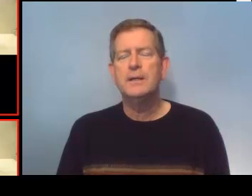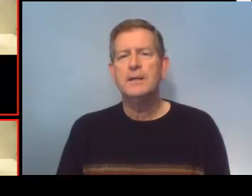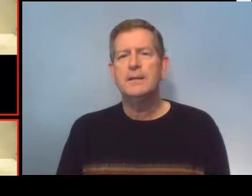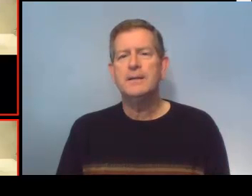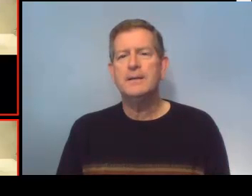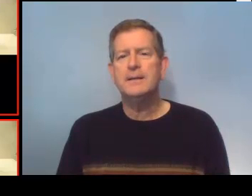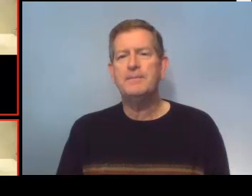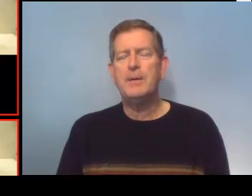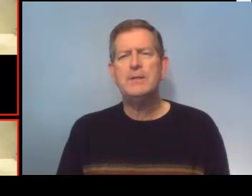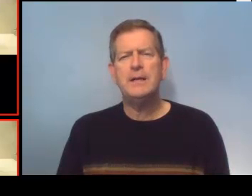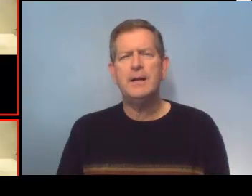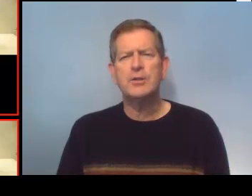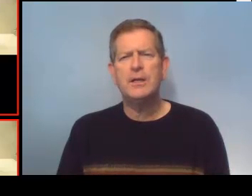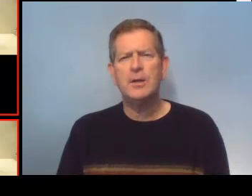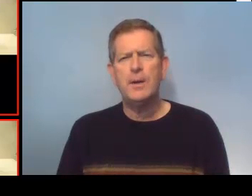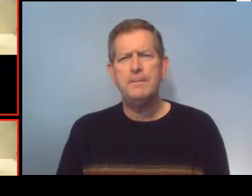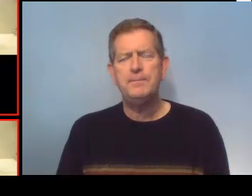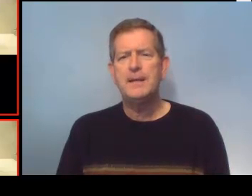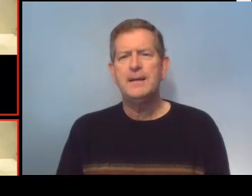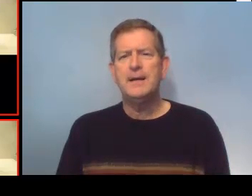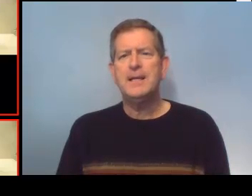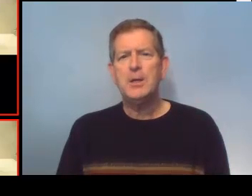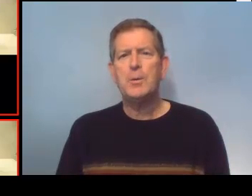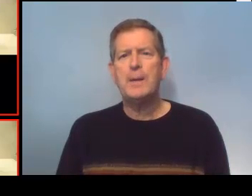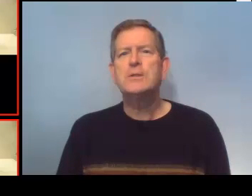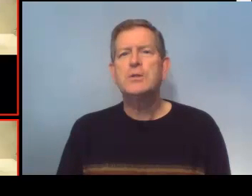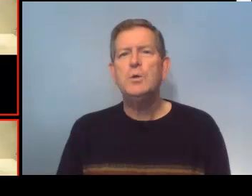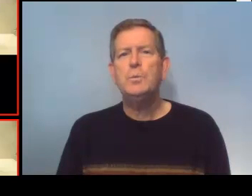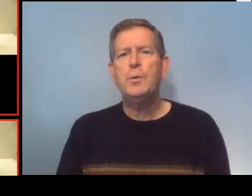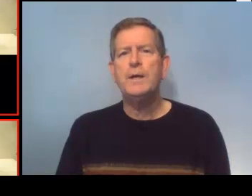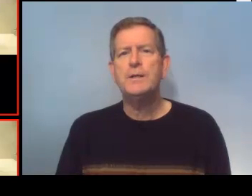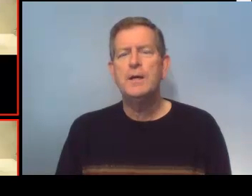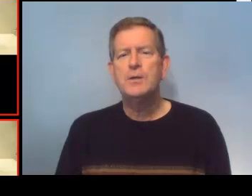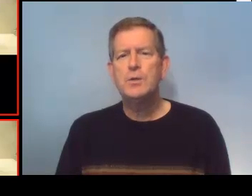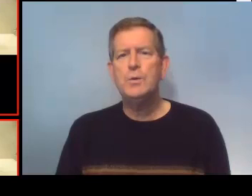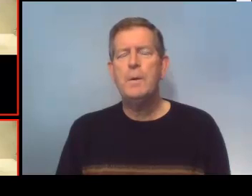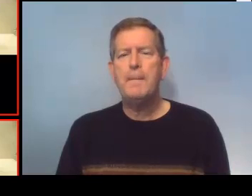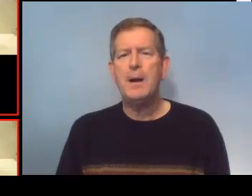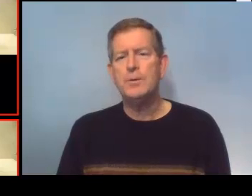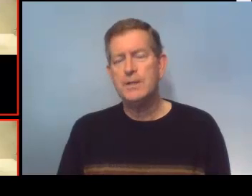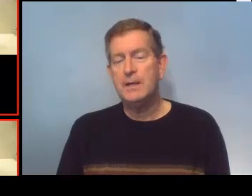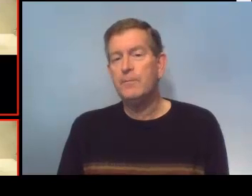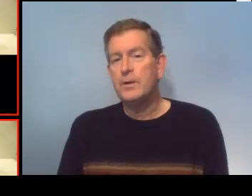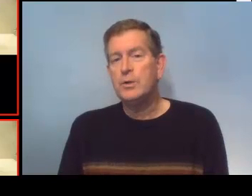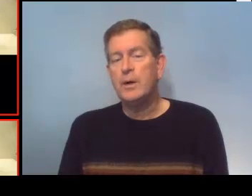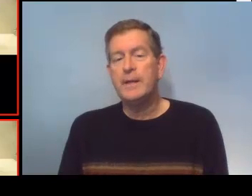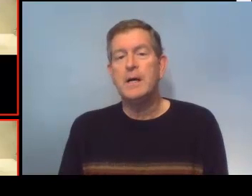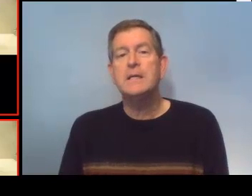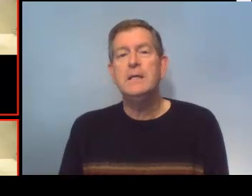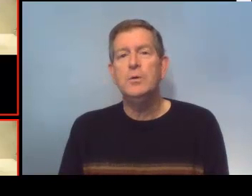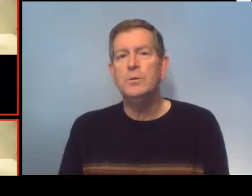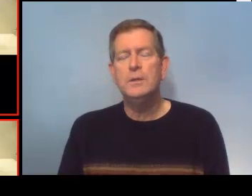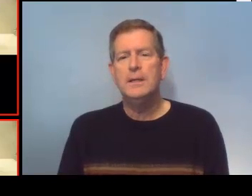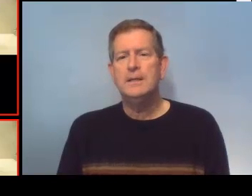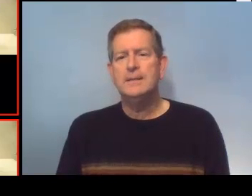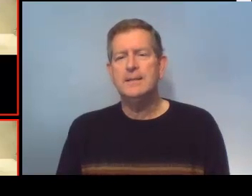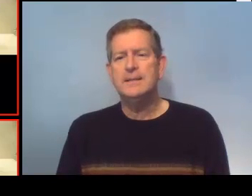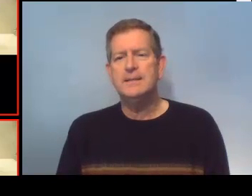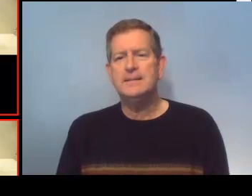pounds. How do we say it in English? A kilogram? A kilogram is 2.2 pounds, and in French you call that un